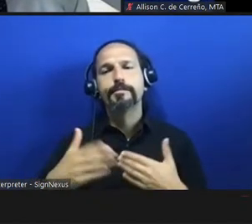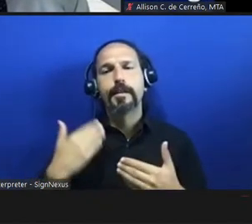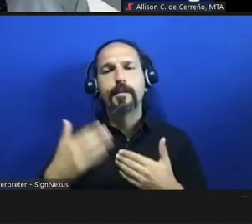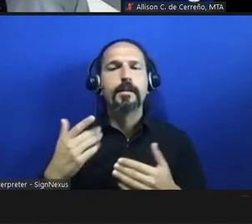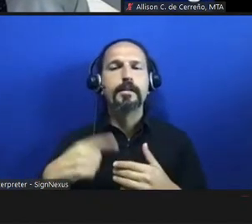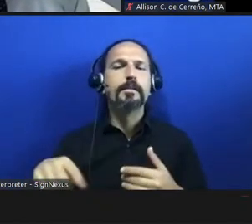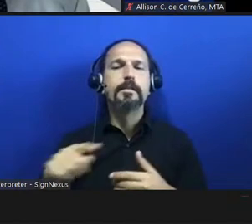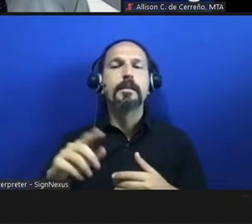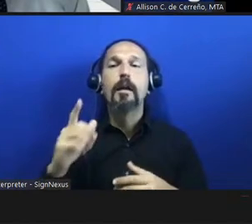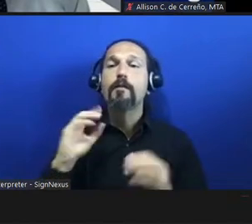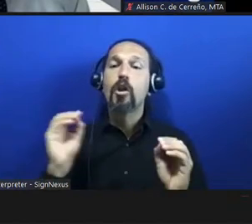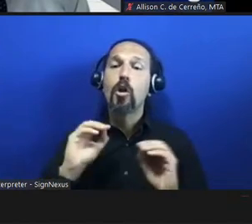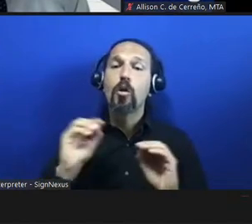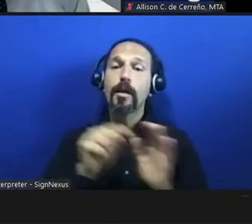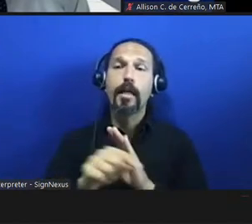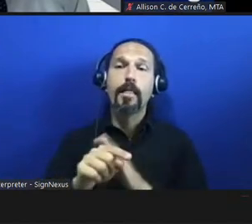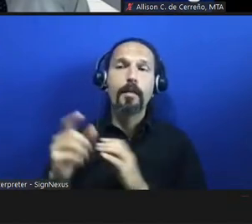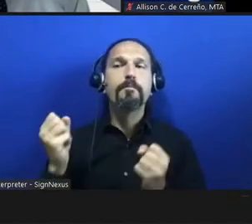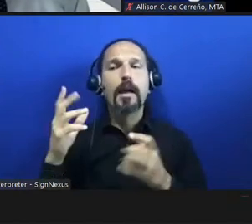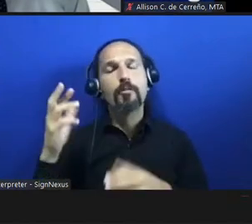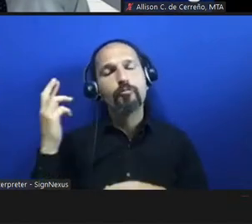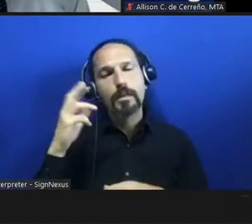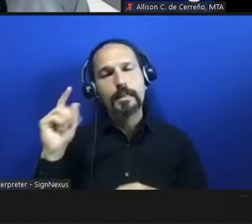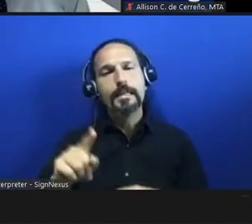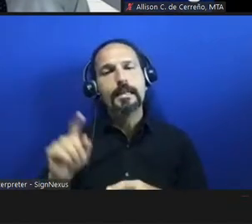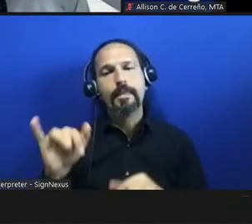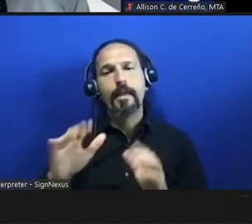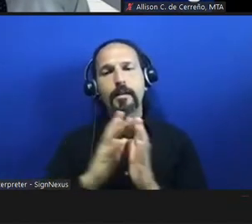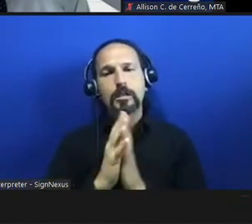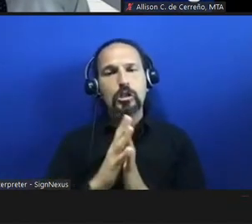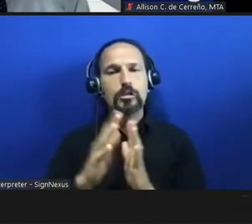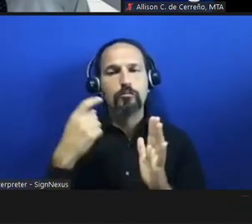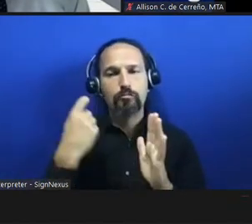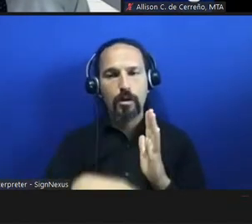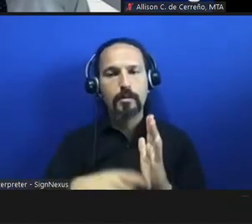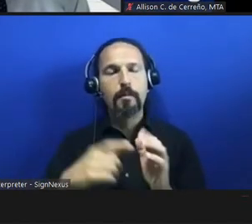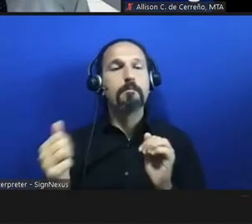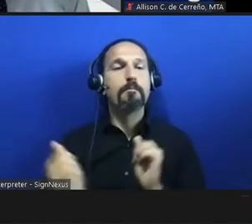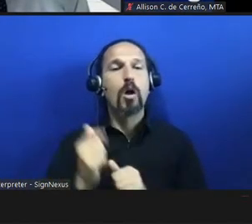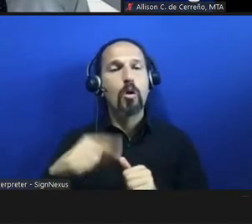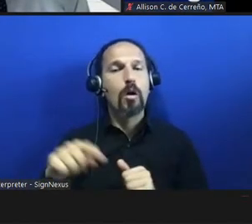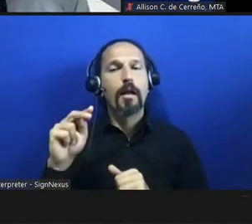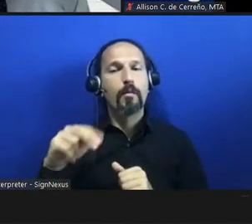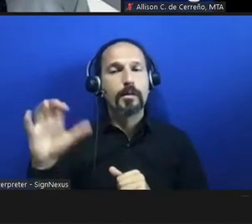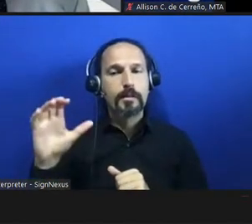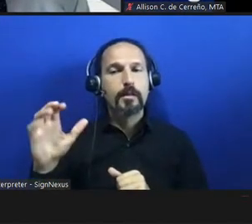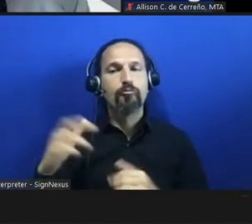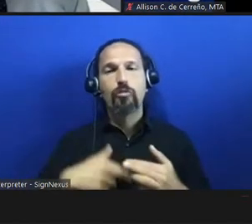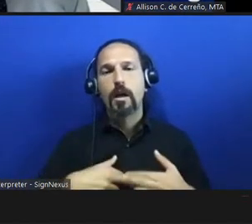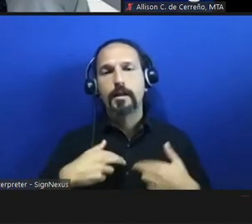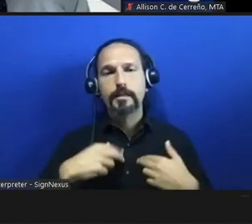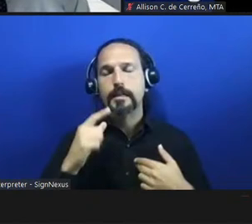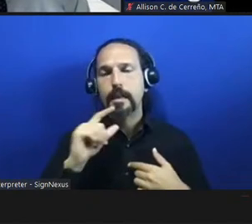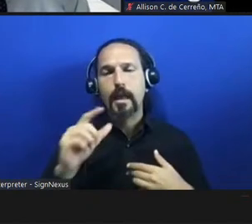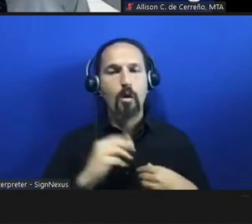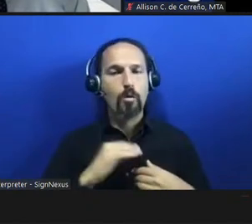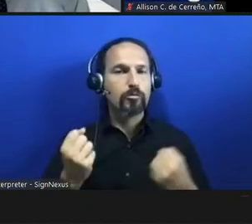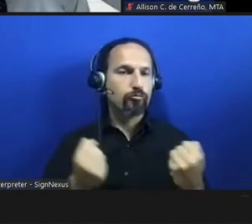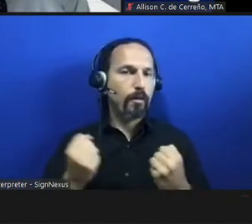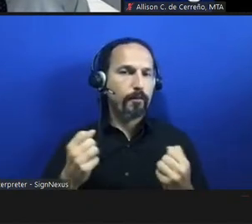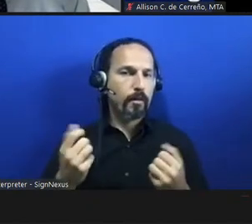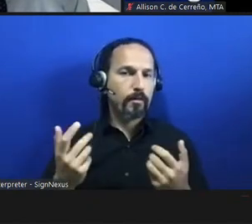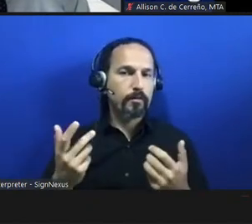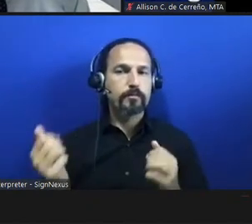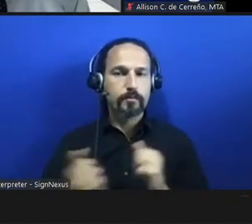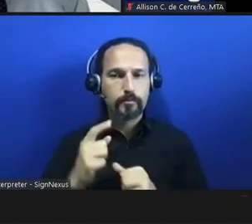being killed by cars there are so many reasons why we need congestion pricing the majority of NYC residents do not drive or own a car the